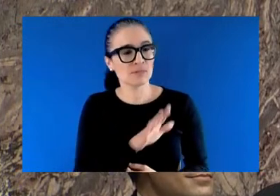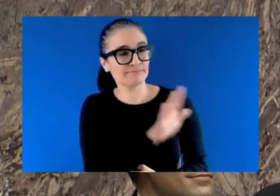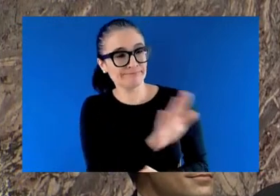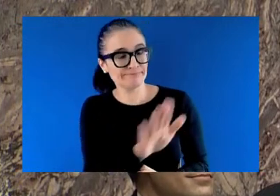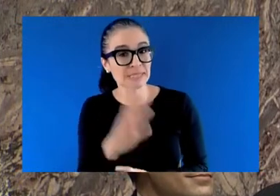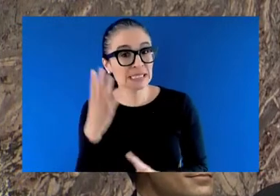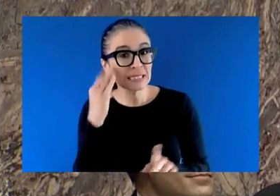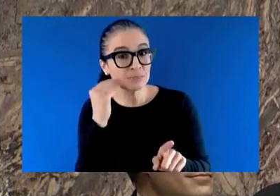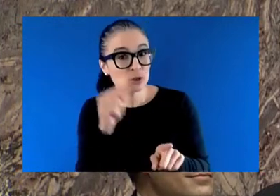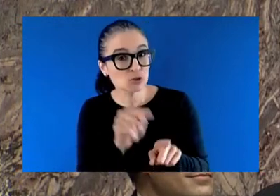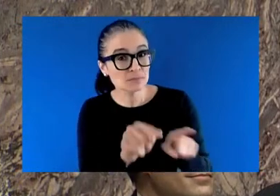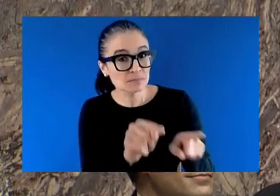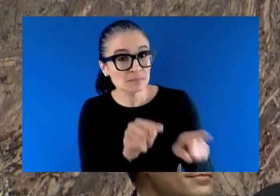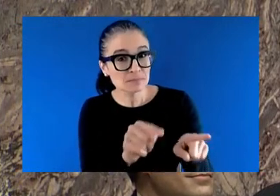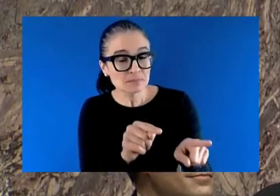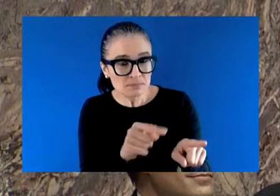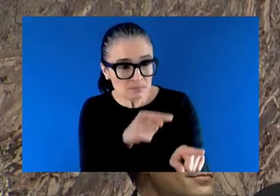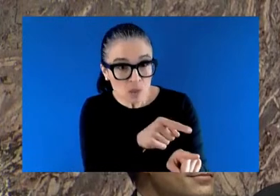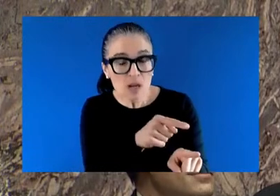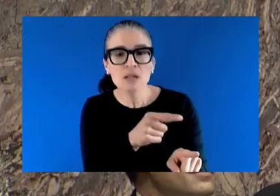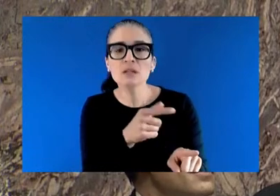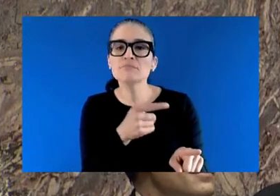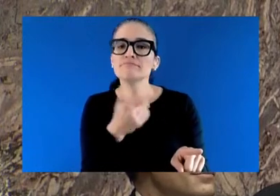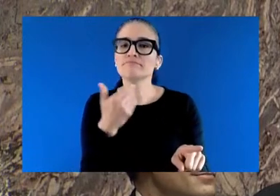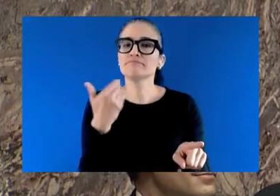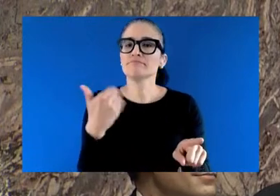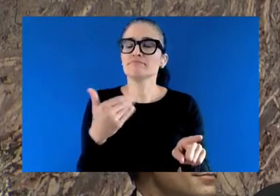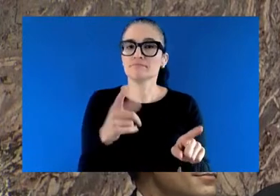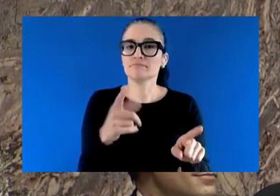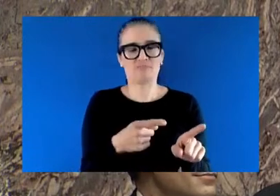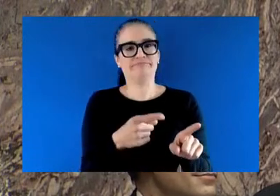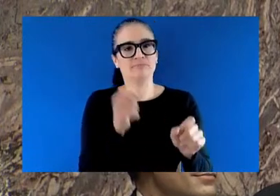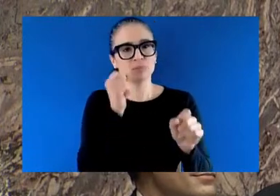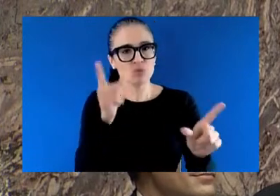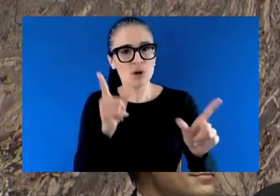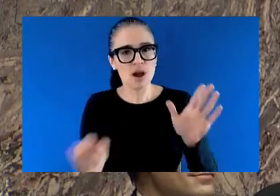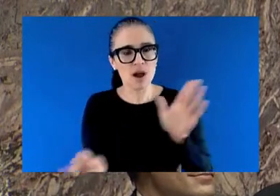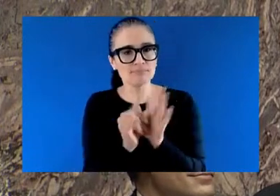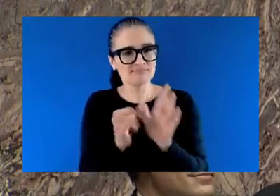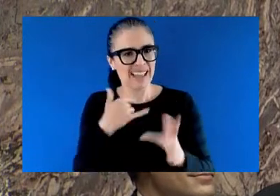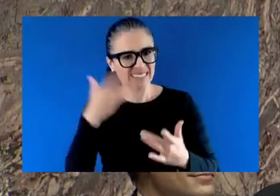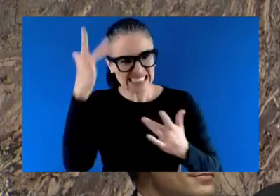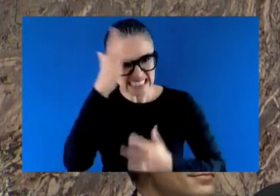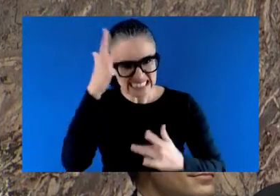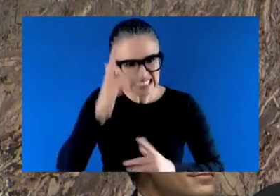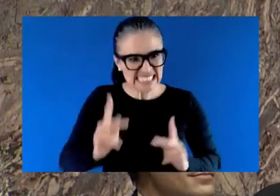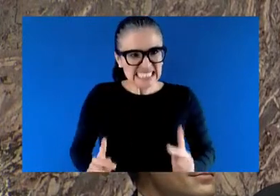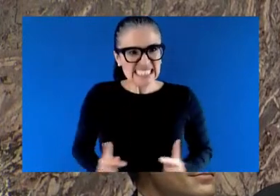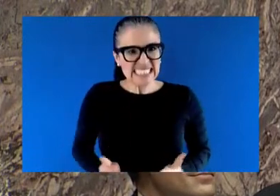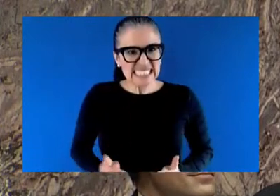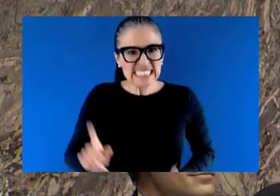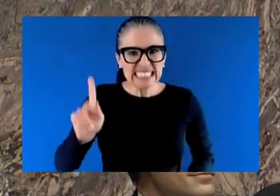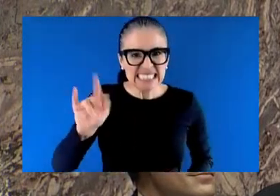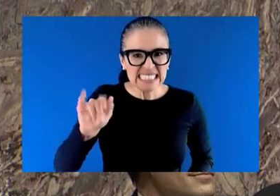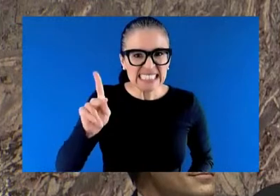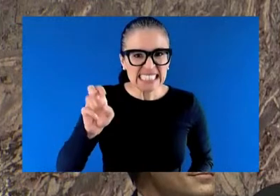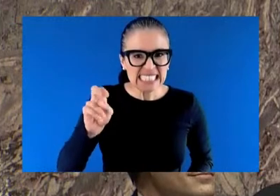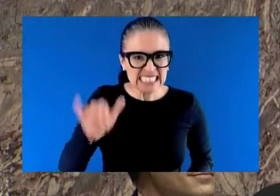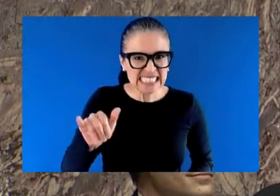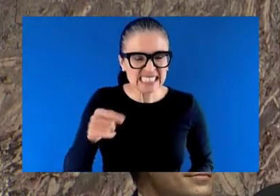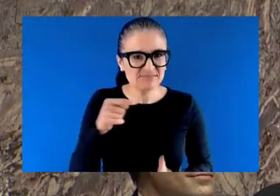surprise diagnosis of kidney disease in August 2018. An otherwise active and completely healthy